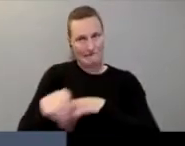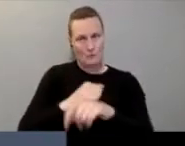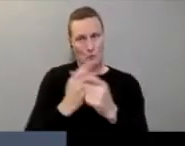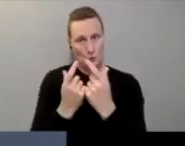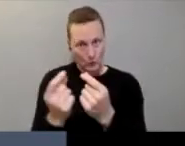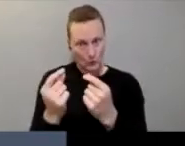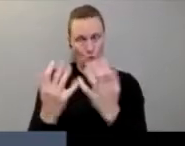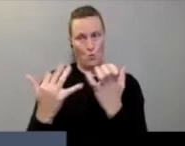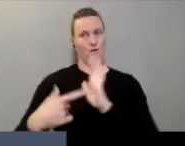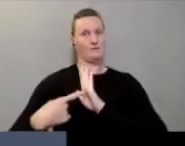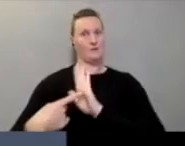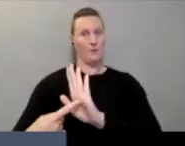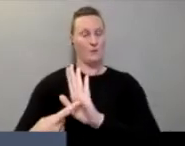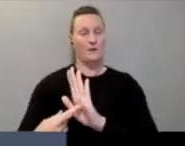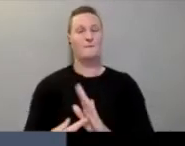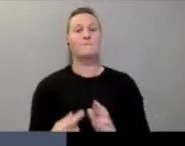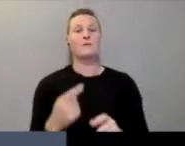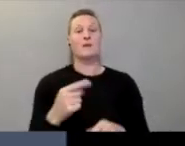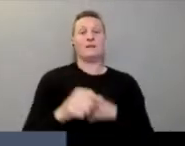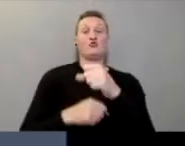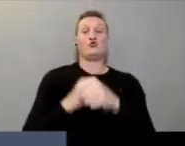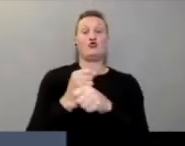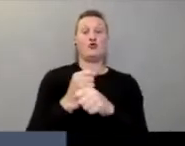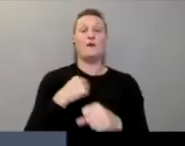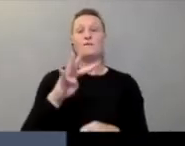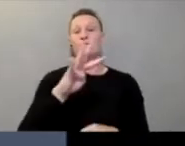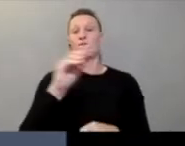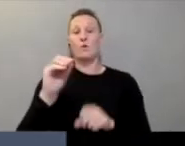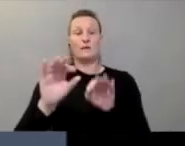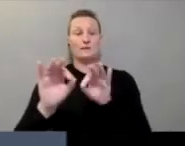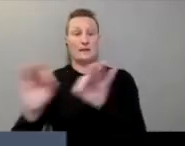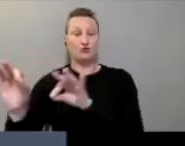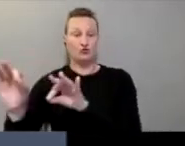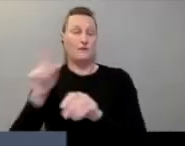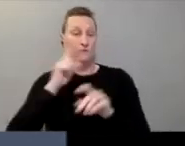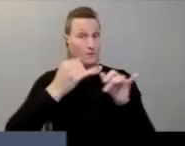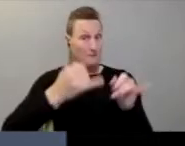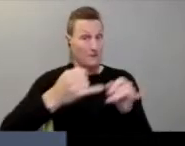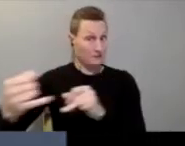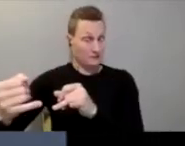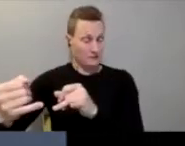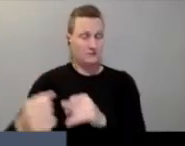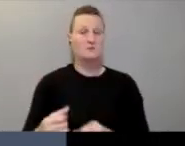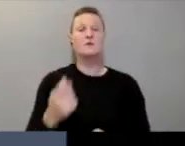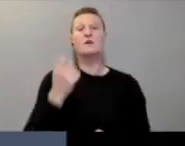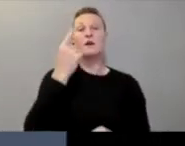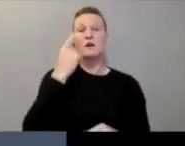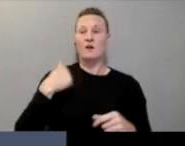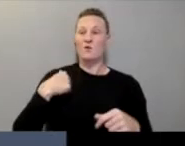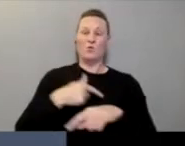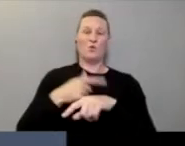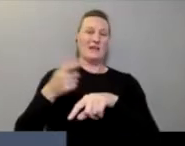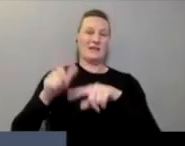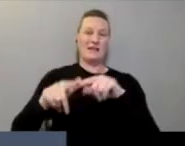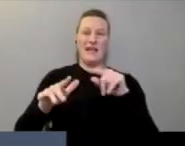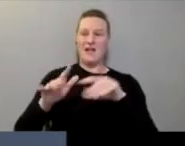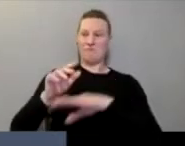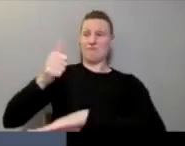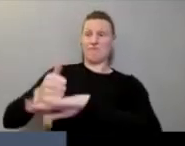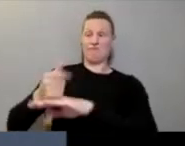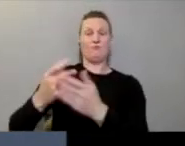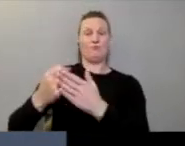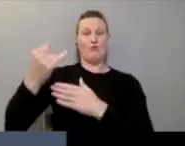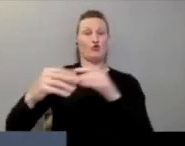stream. This year, because we're not able to have physical projects in public space, many of the projects that were